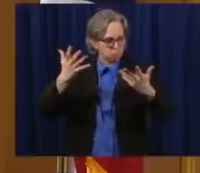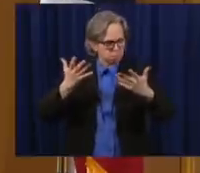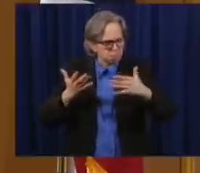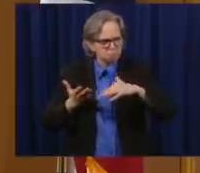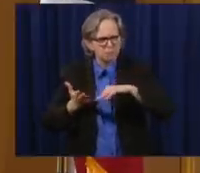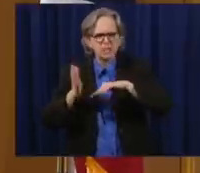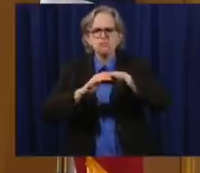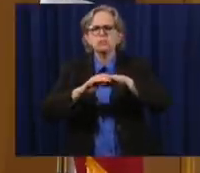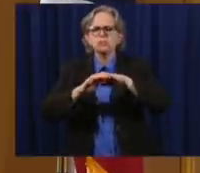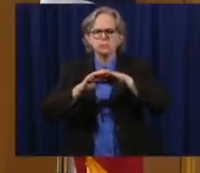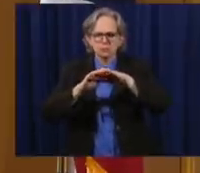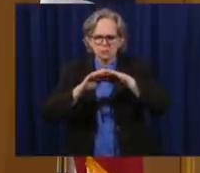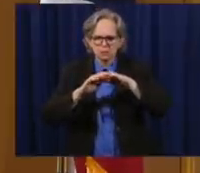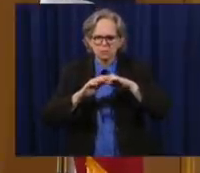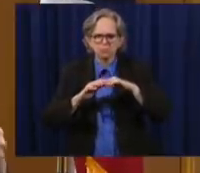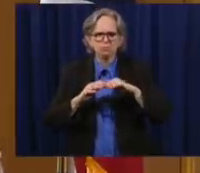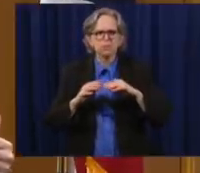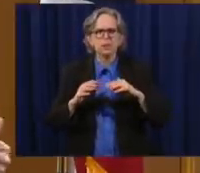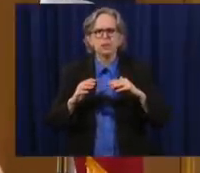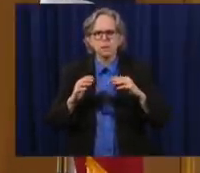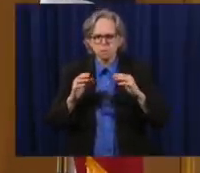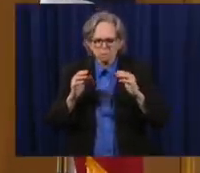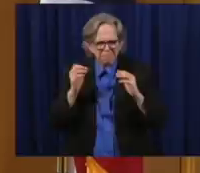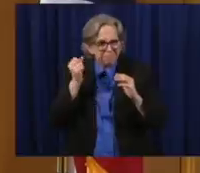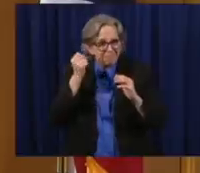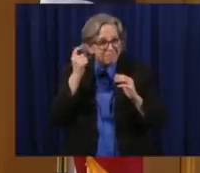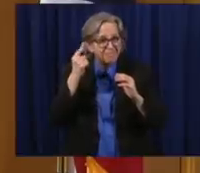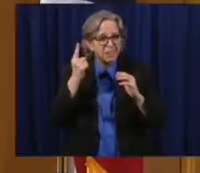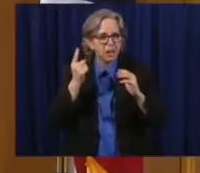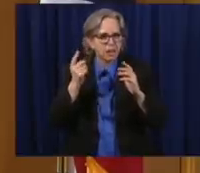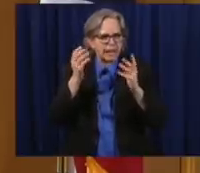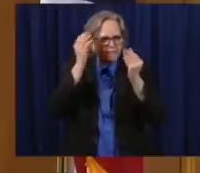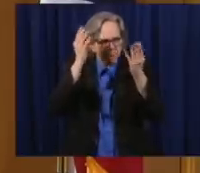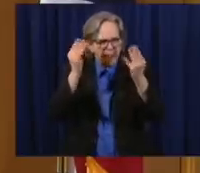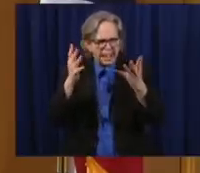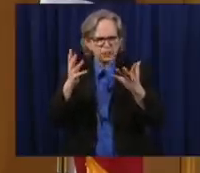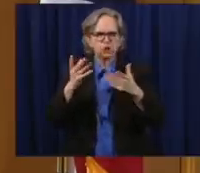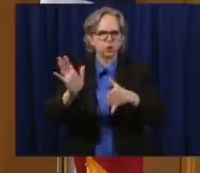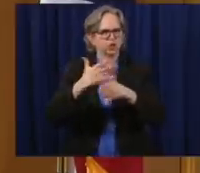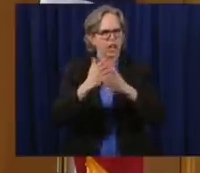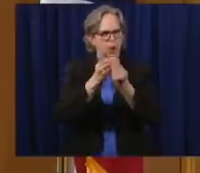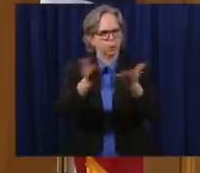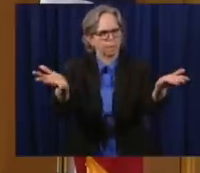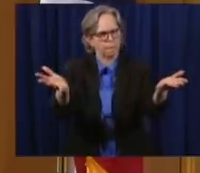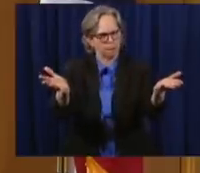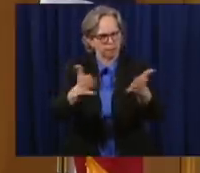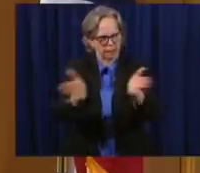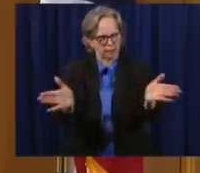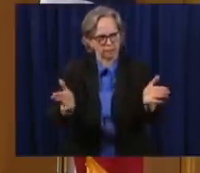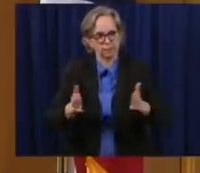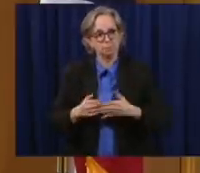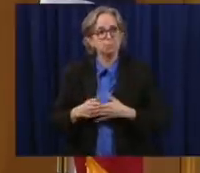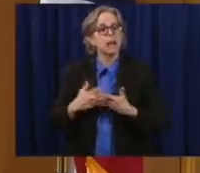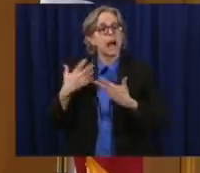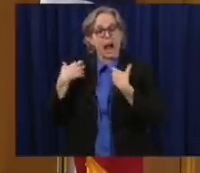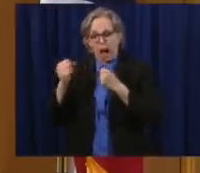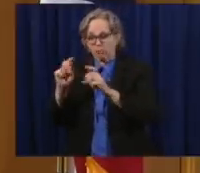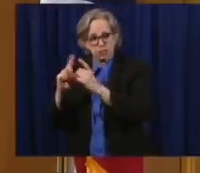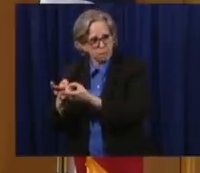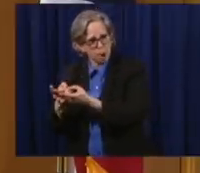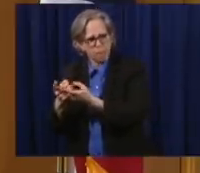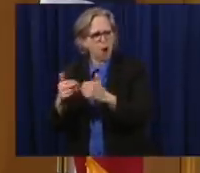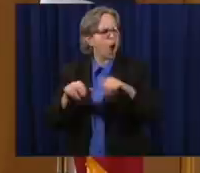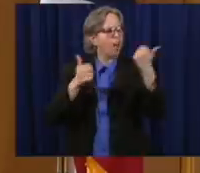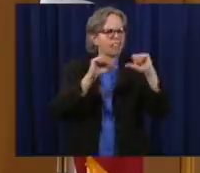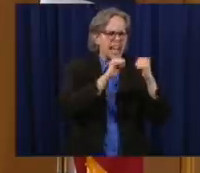number of things that are actually reported to the public, both from the health department and in other agencies. We're not